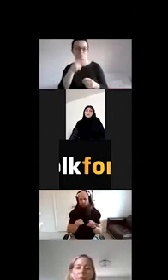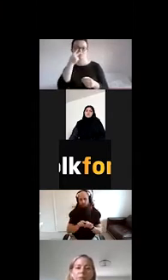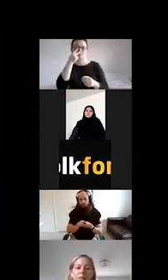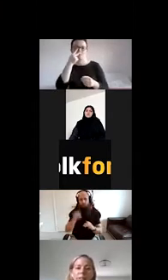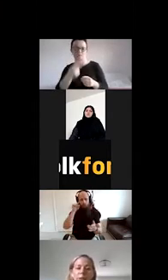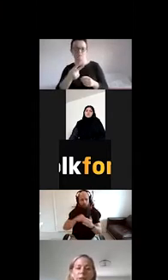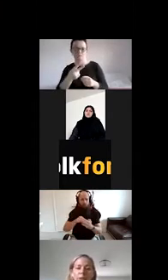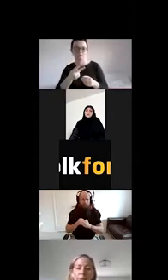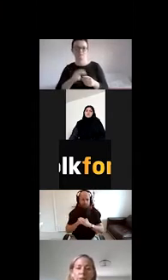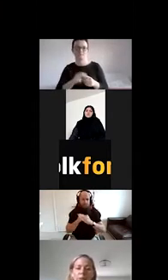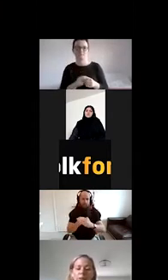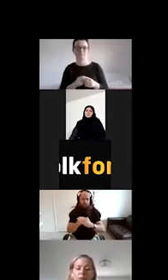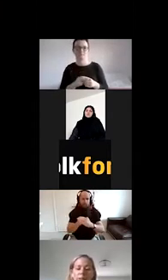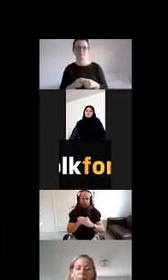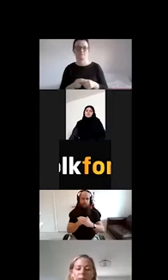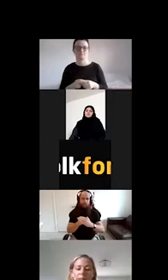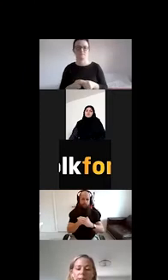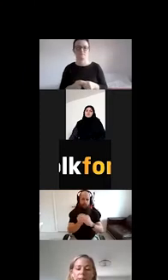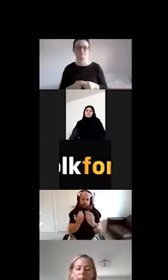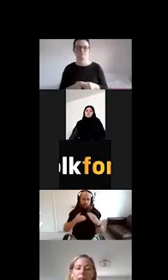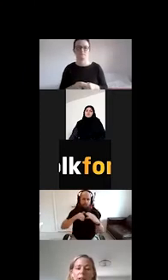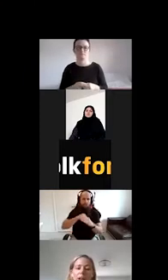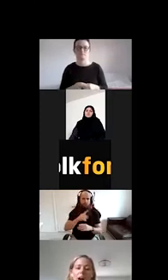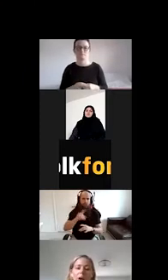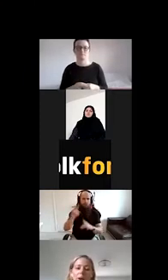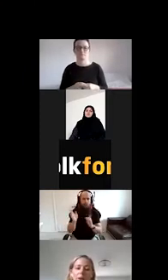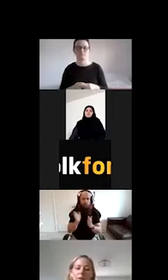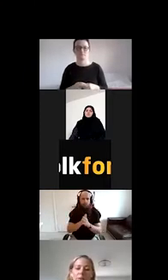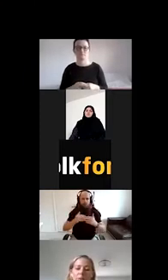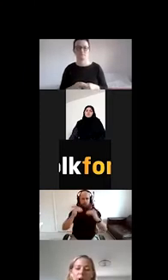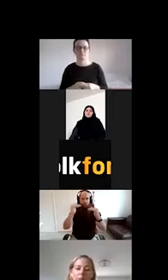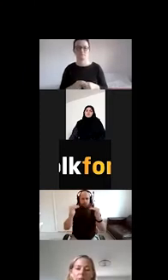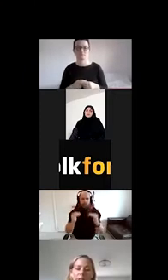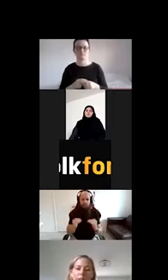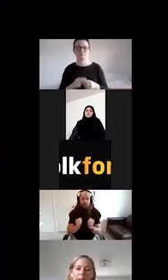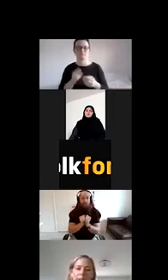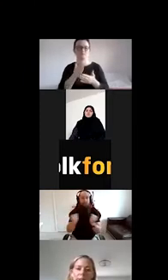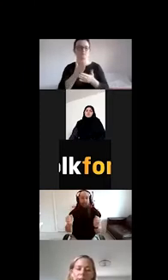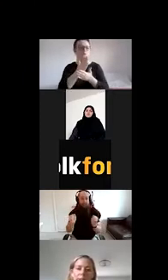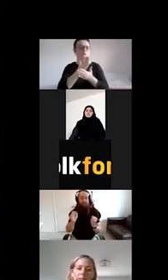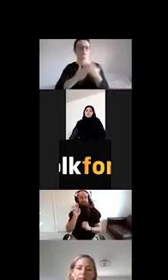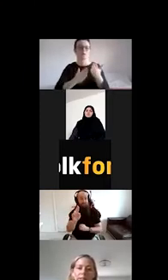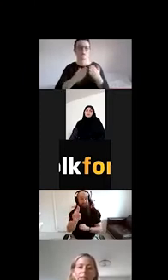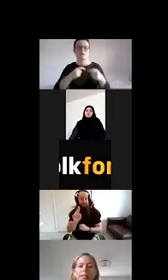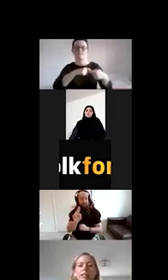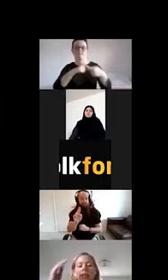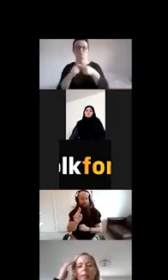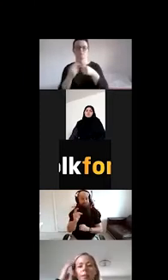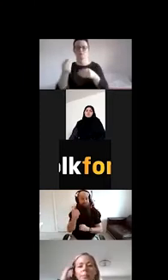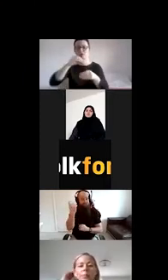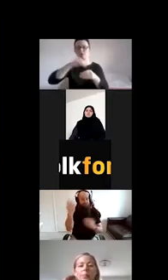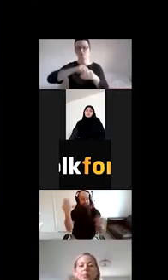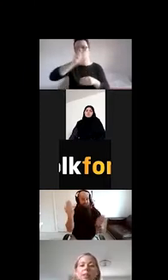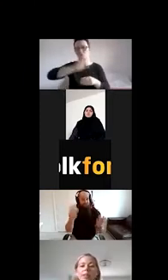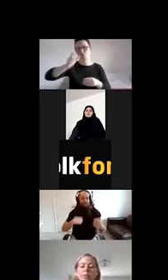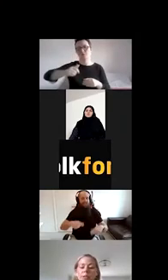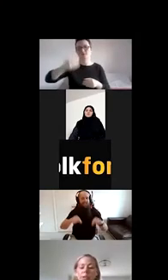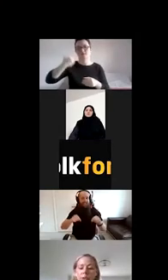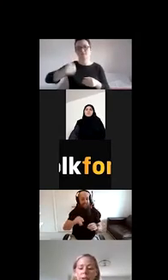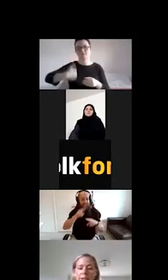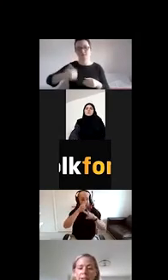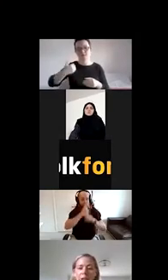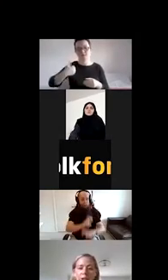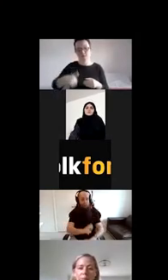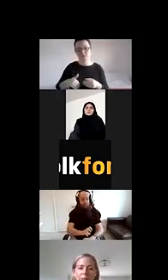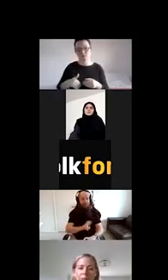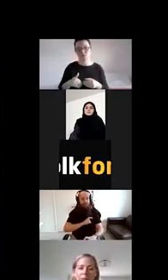to strengthen the inclusion of persons with disabilities. However, we found in this study that this